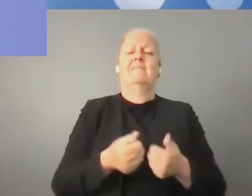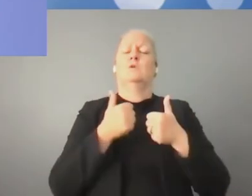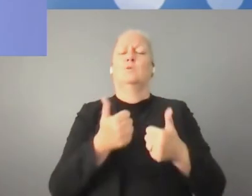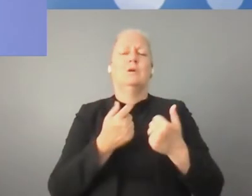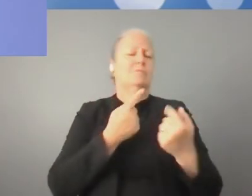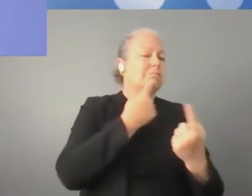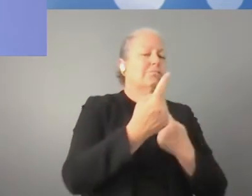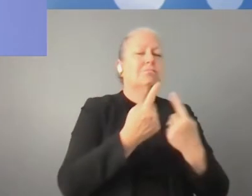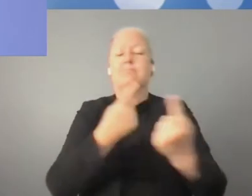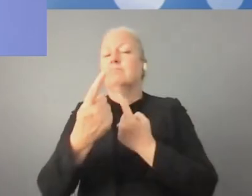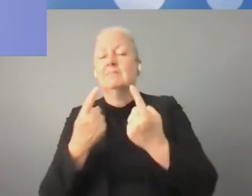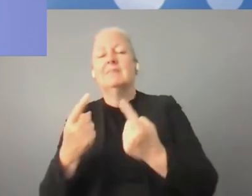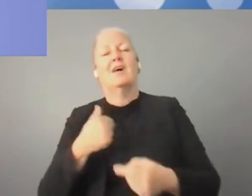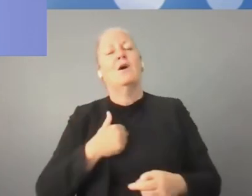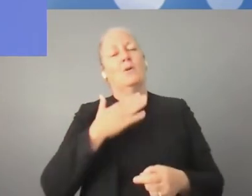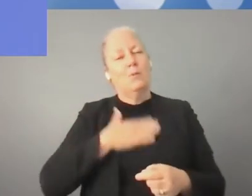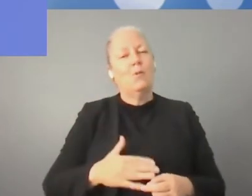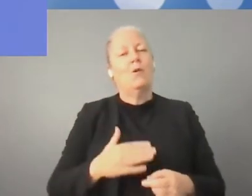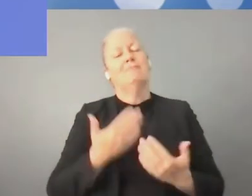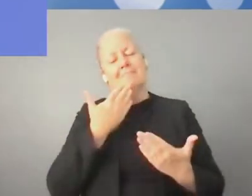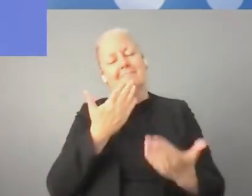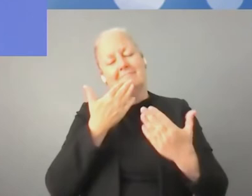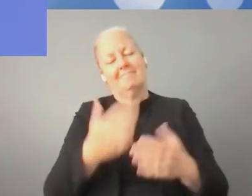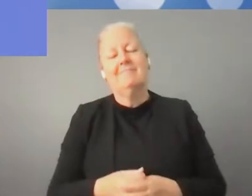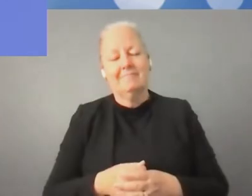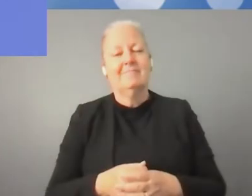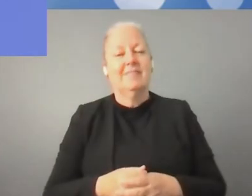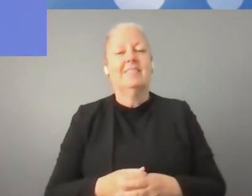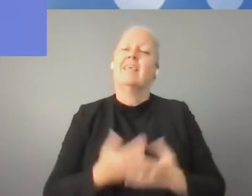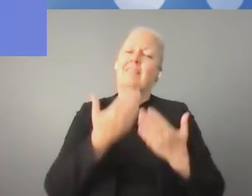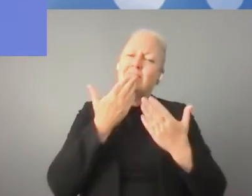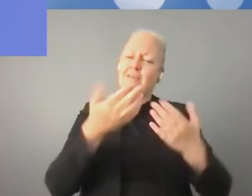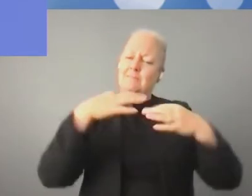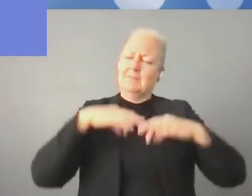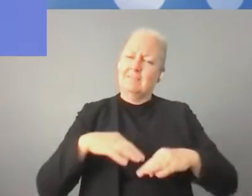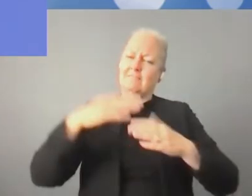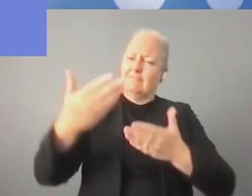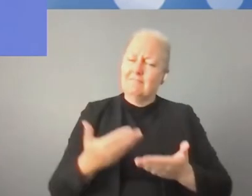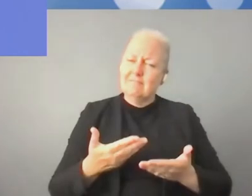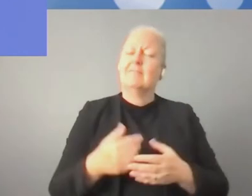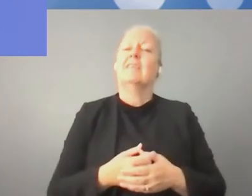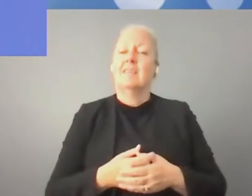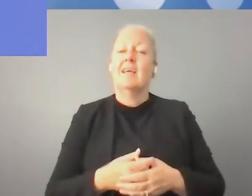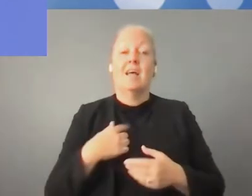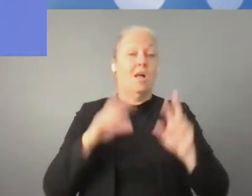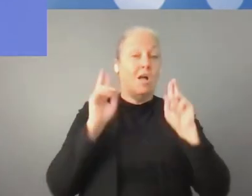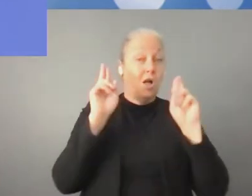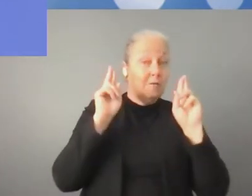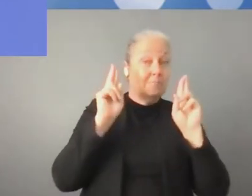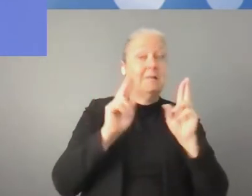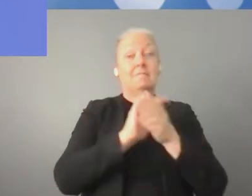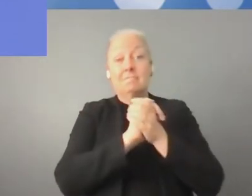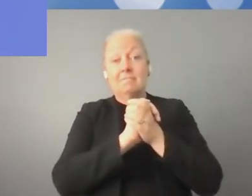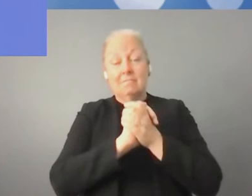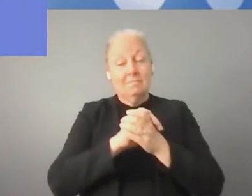i would like to ask thank you so much thank you minister for the invitation so i hope that we'll do our best to visit ethiopia next year